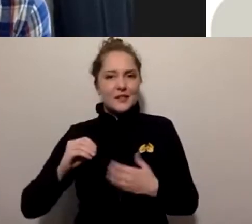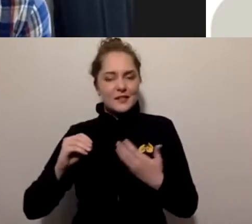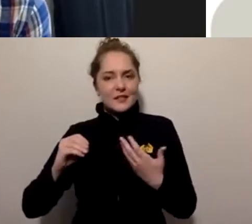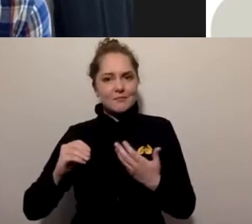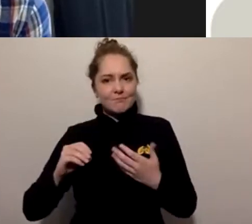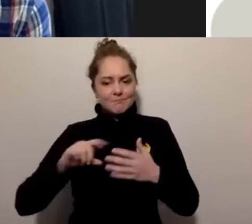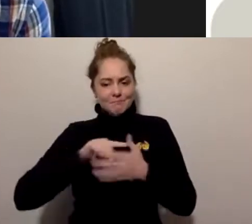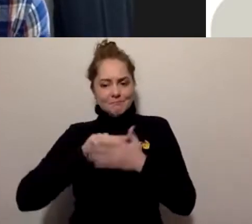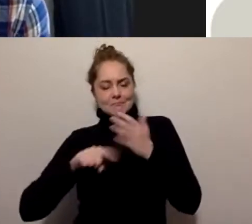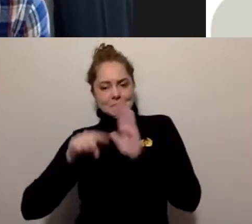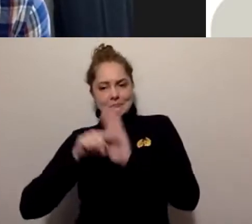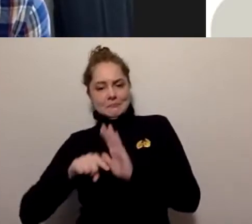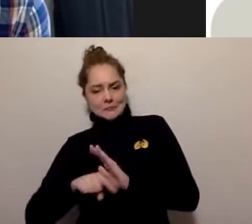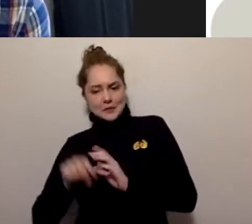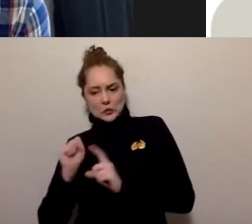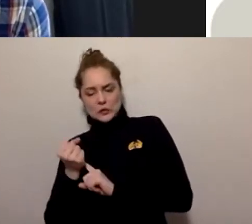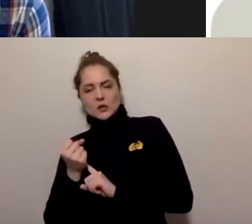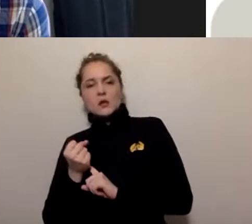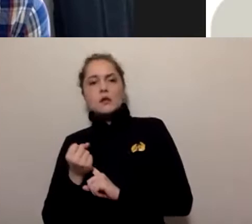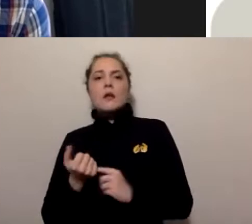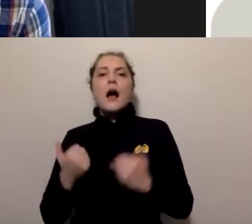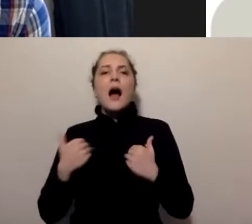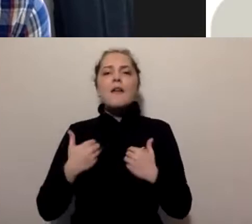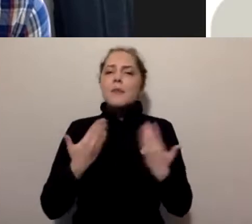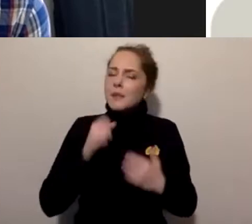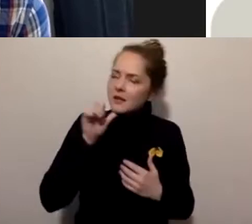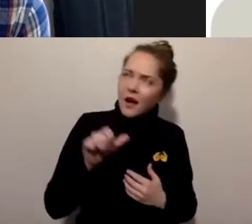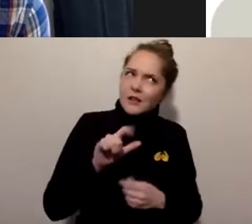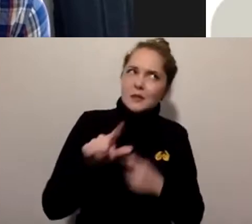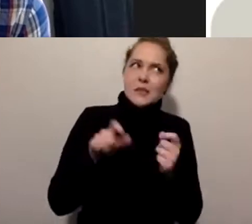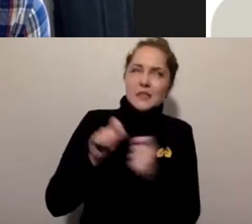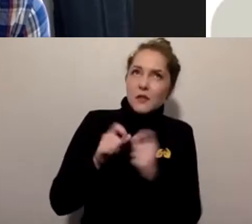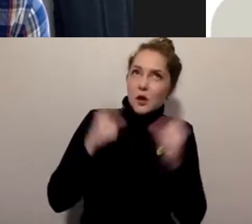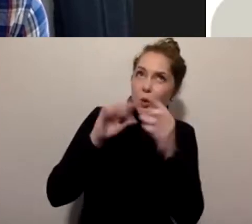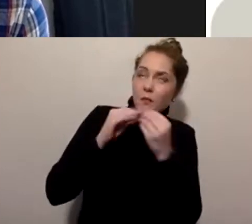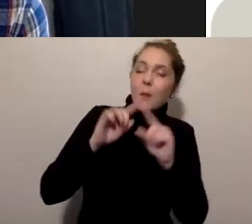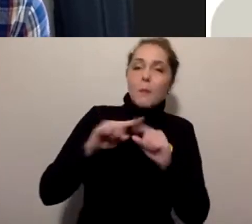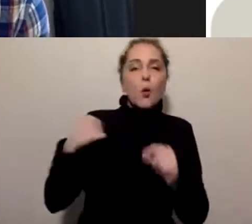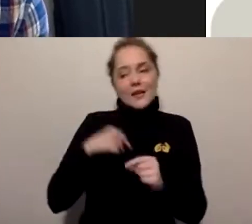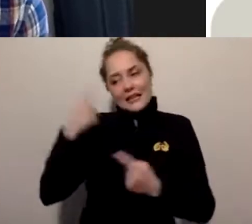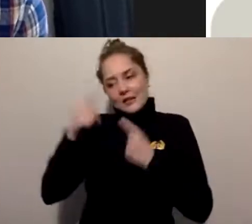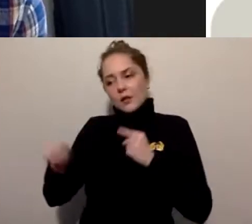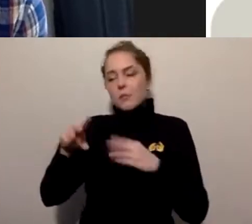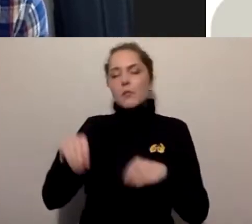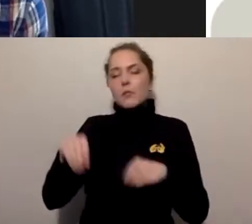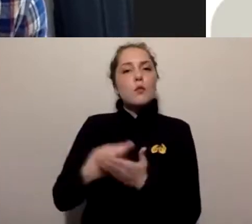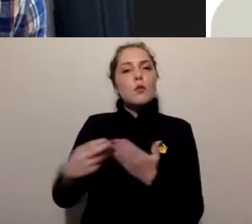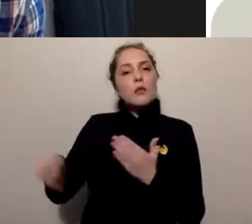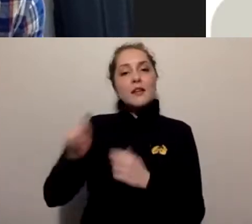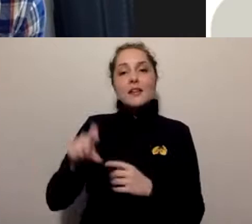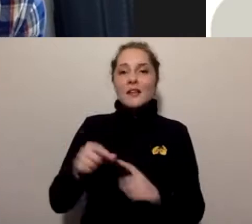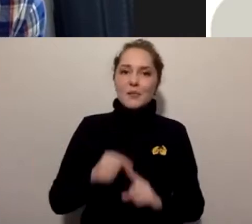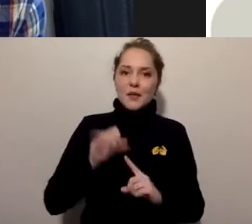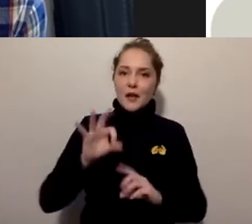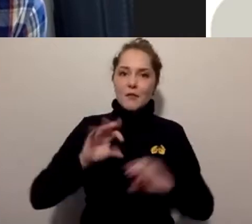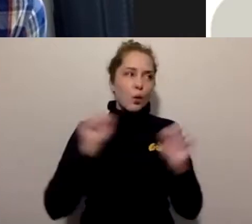have maybe not a quota, but that we are taking them into account and providing them with the resources they need, especially if they've gone